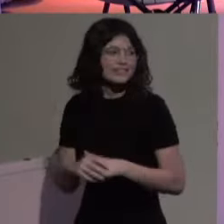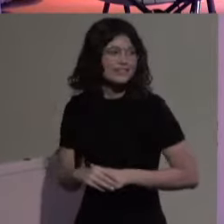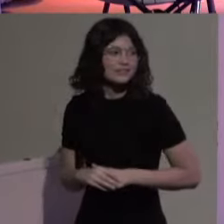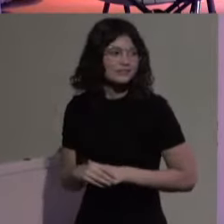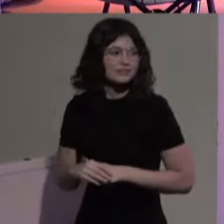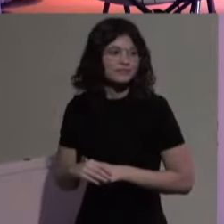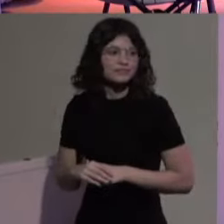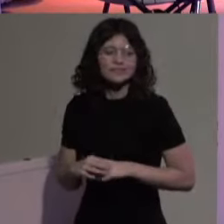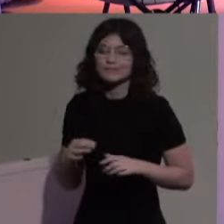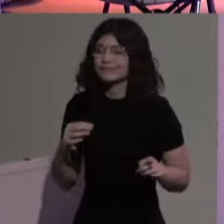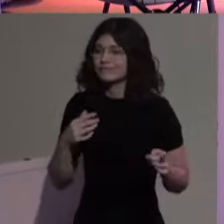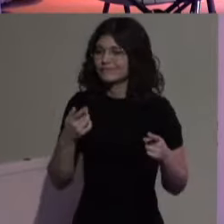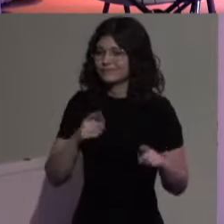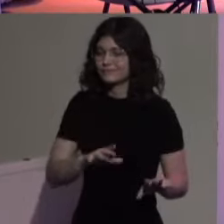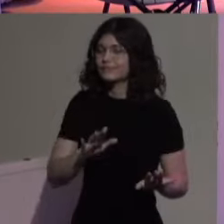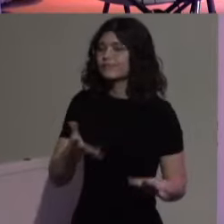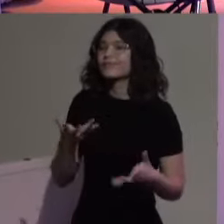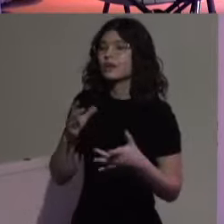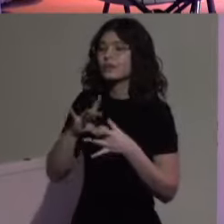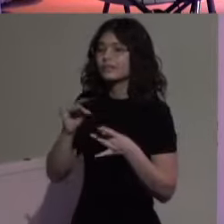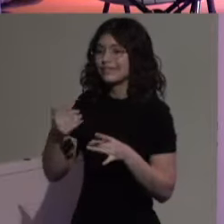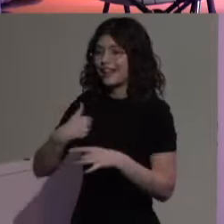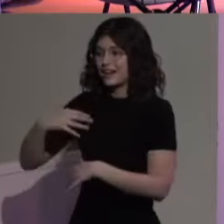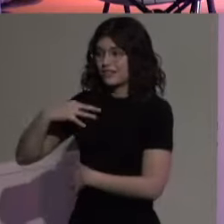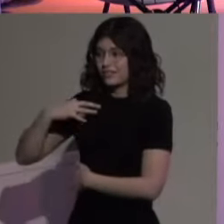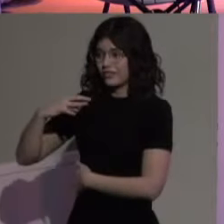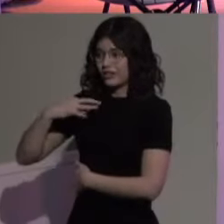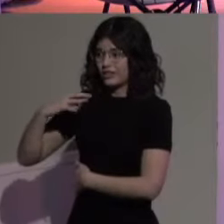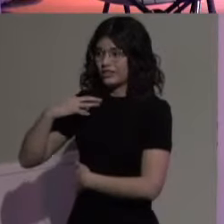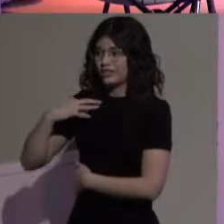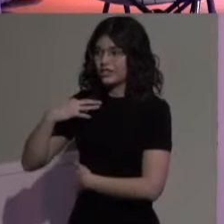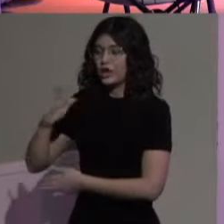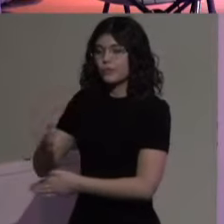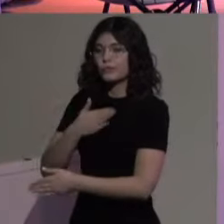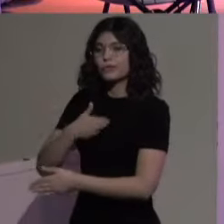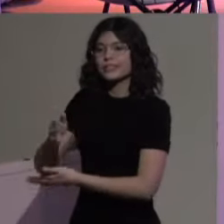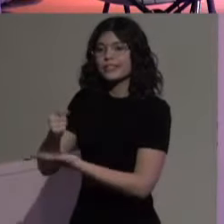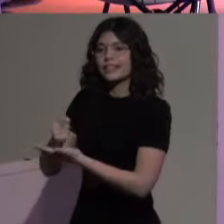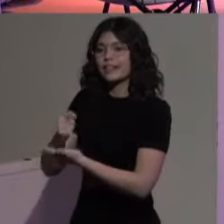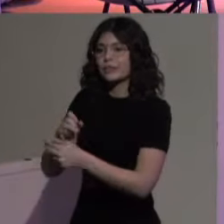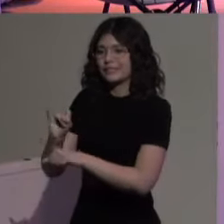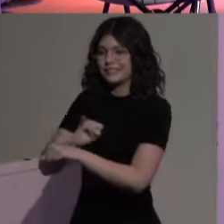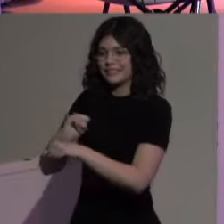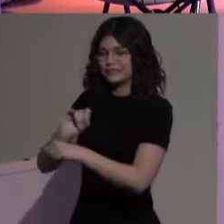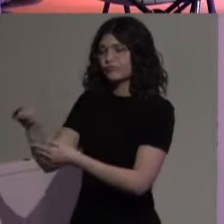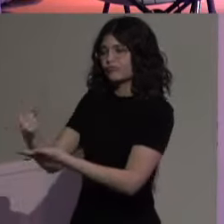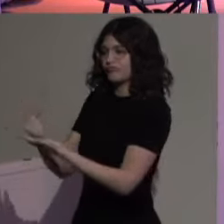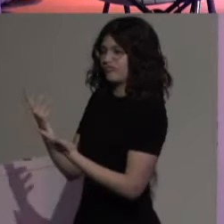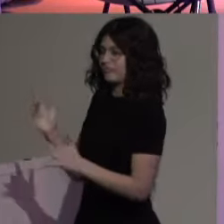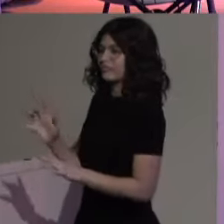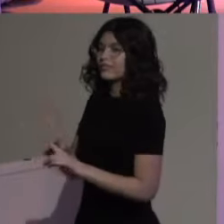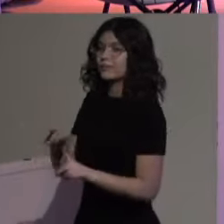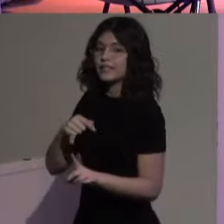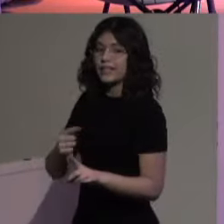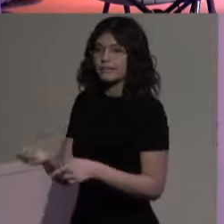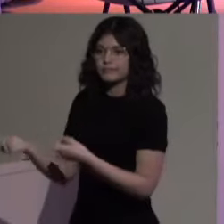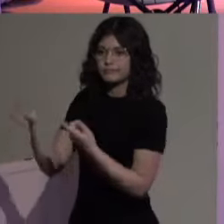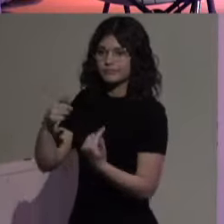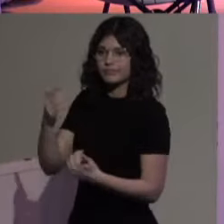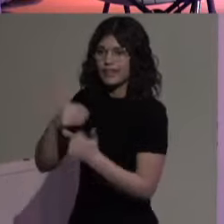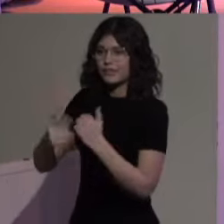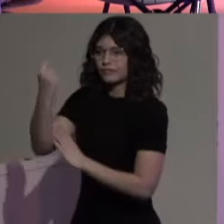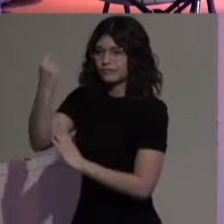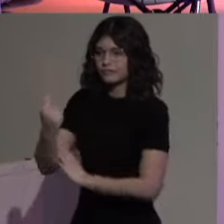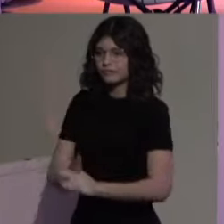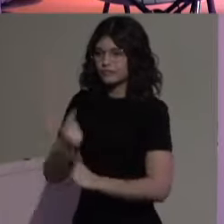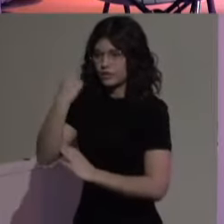While we do this, I just want to say that I have a volunteer who is a music therapy intern who's graduated, but they have been coming every Tuesday to work with